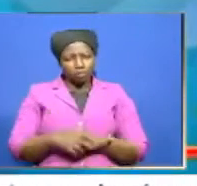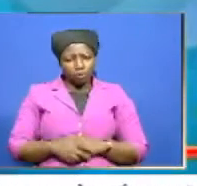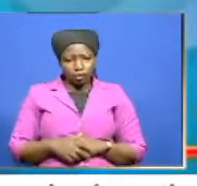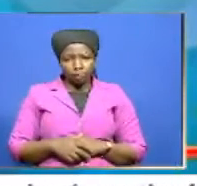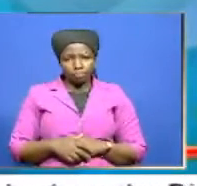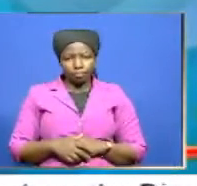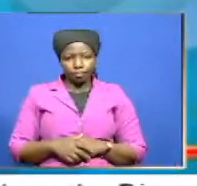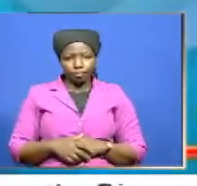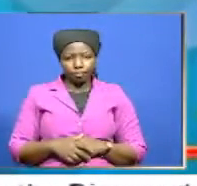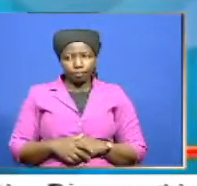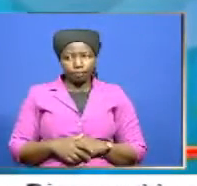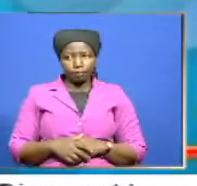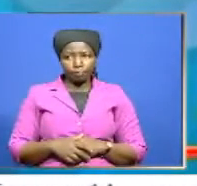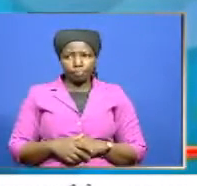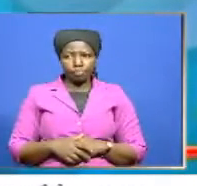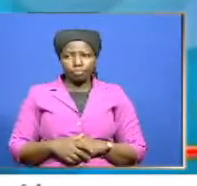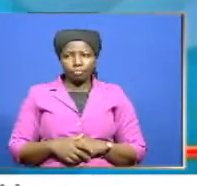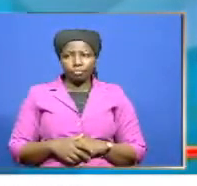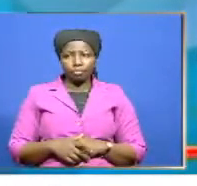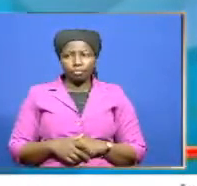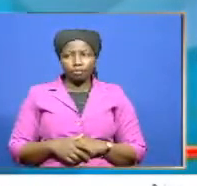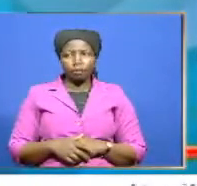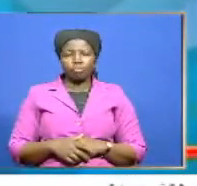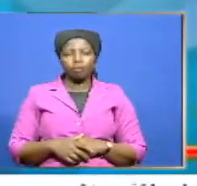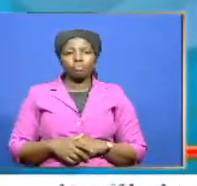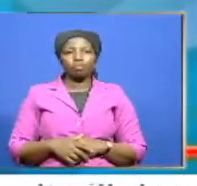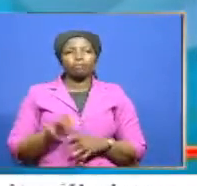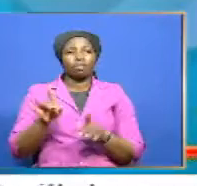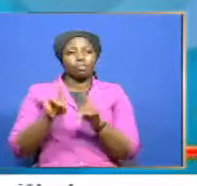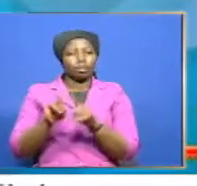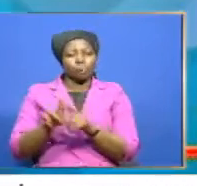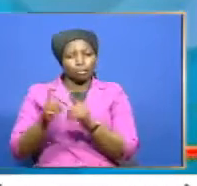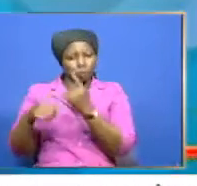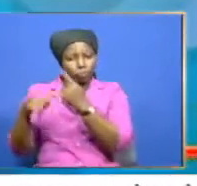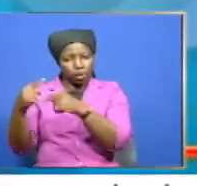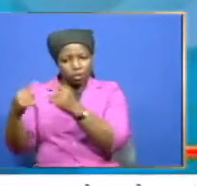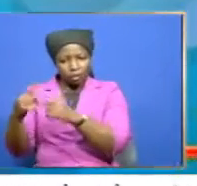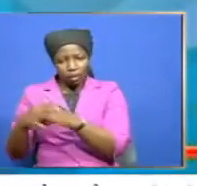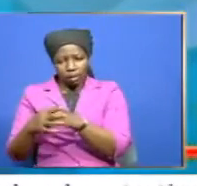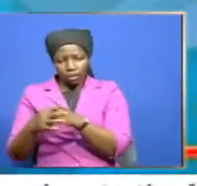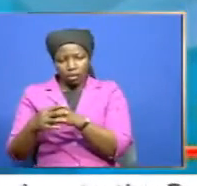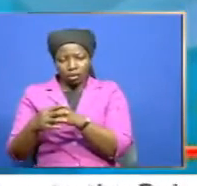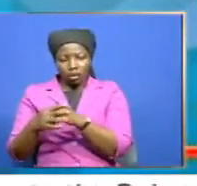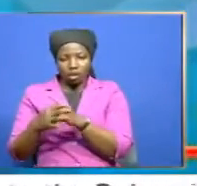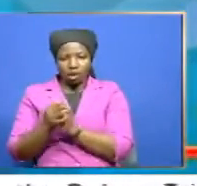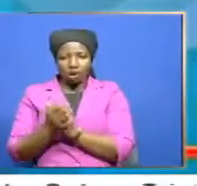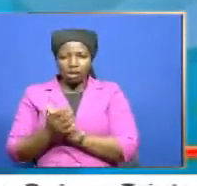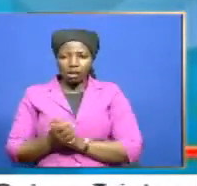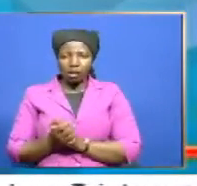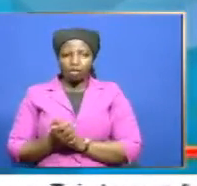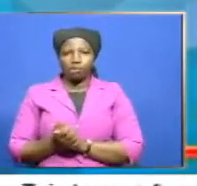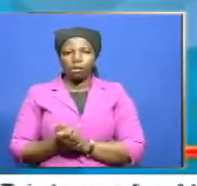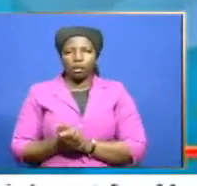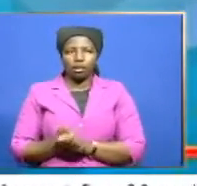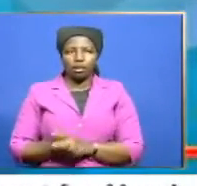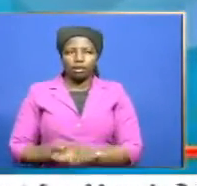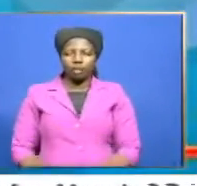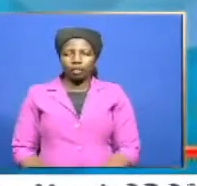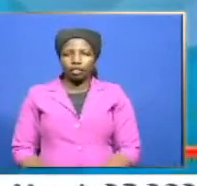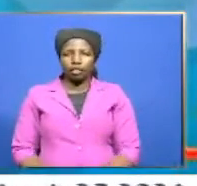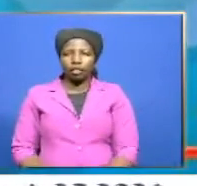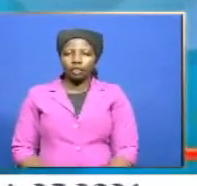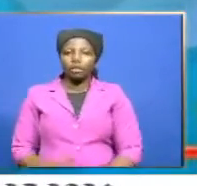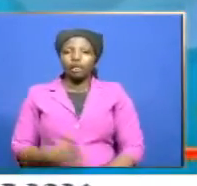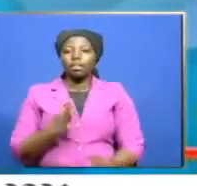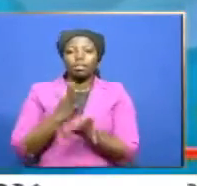doors of even winning a series, you know, the year when Fiji just took it away from the jaws. Basically, there are a lot